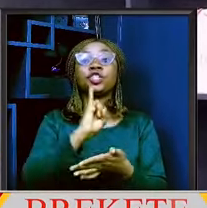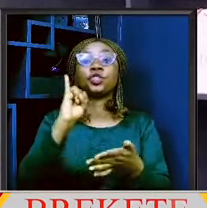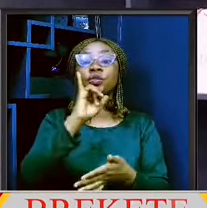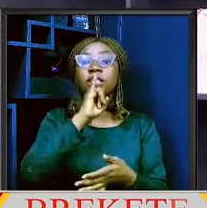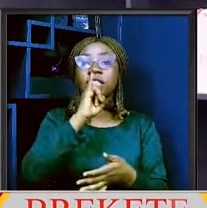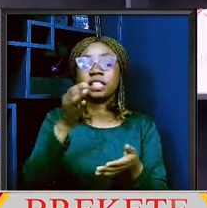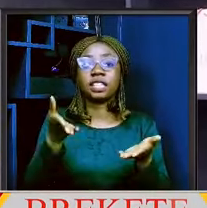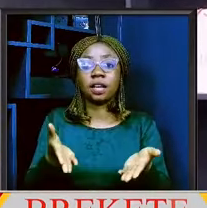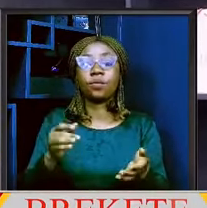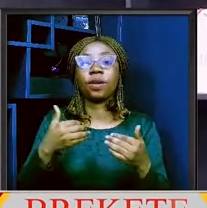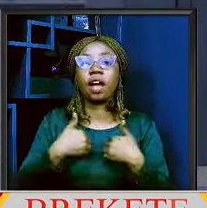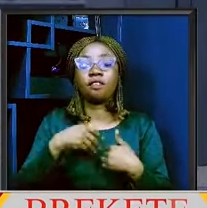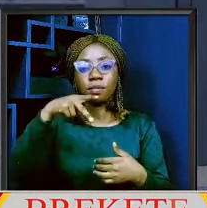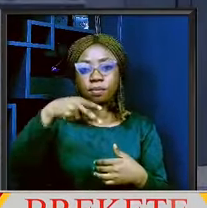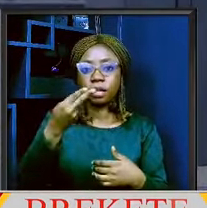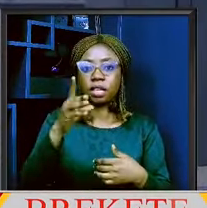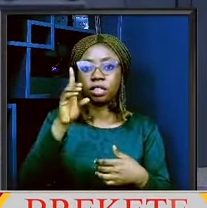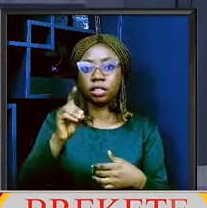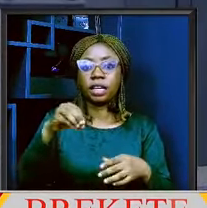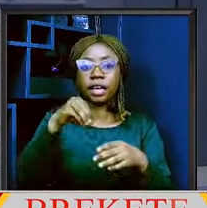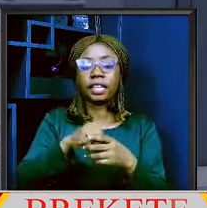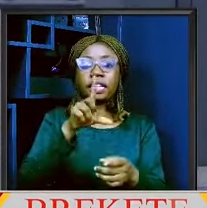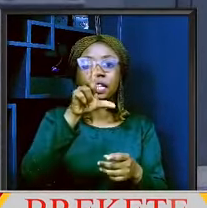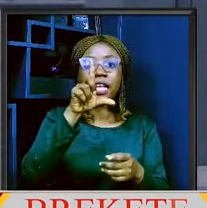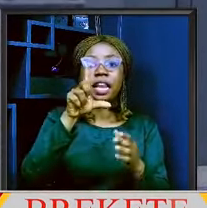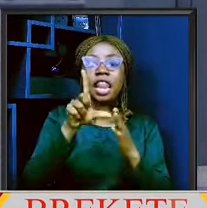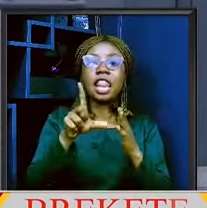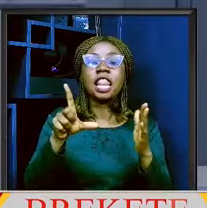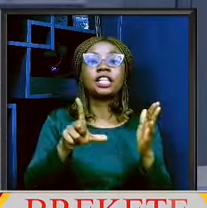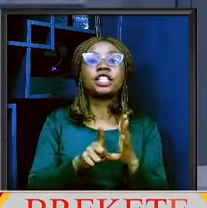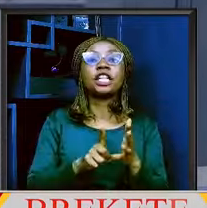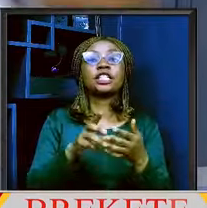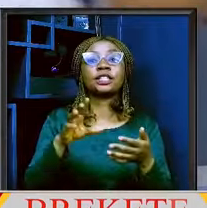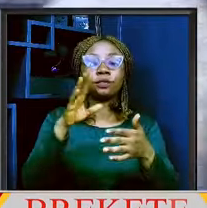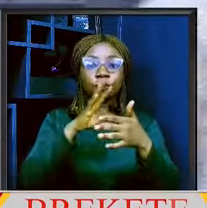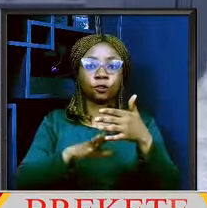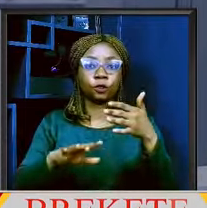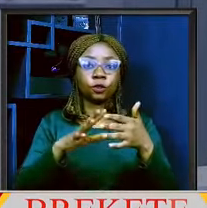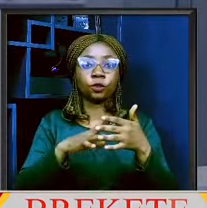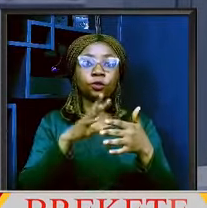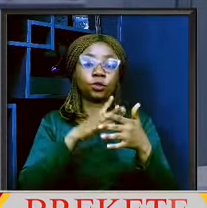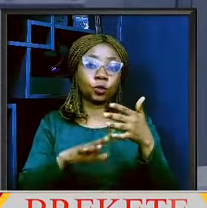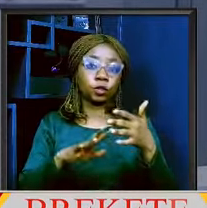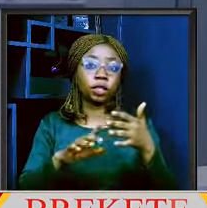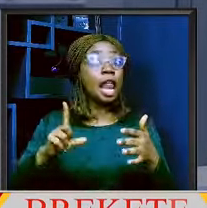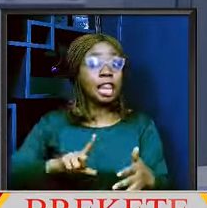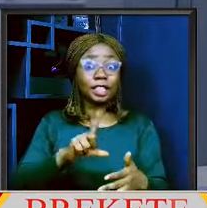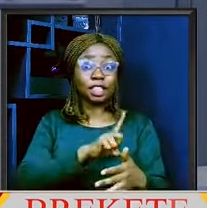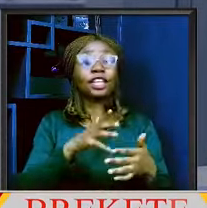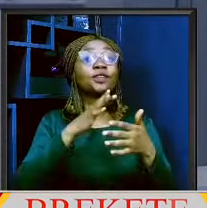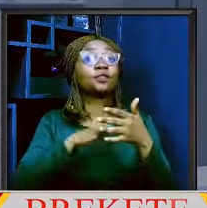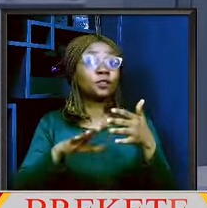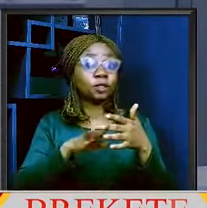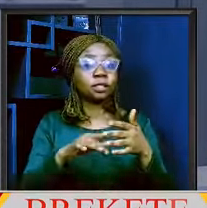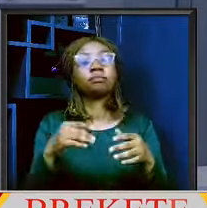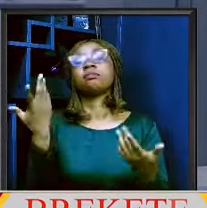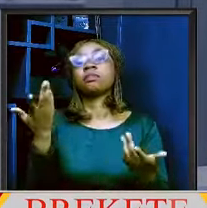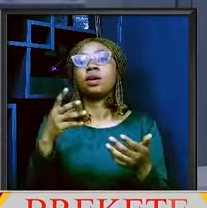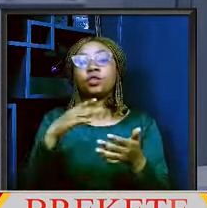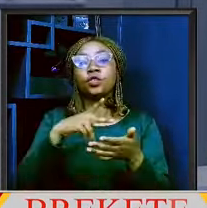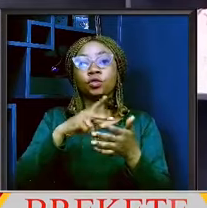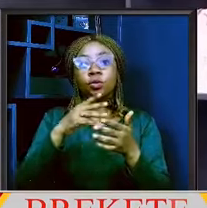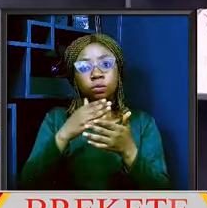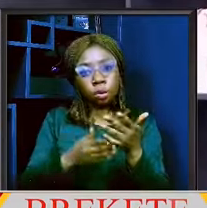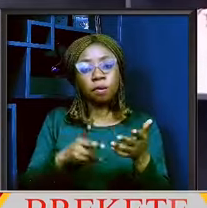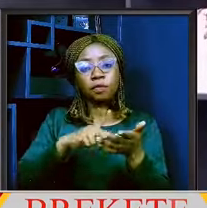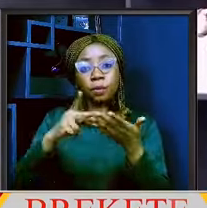have PhD in Legislative Studies. And we also have a PhD in some programs. And some of the programs, we